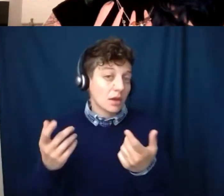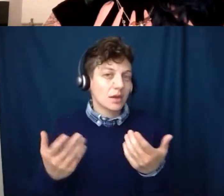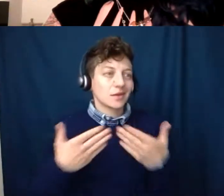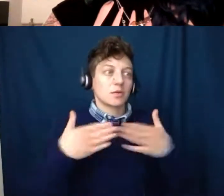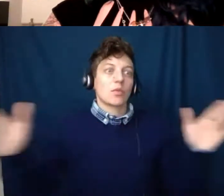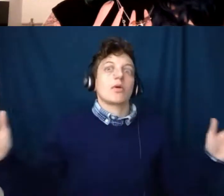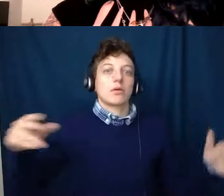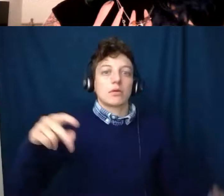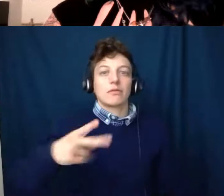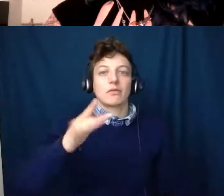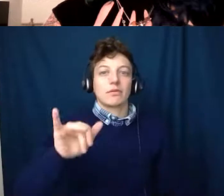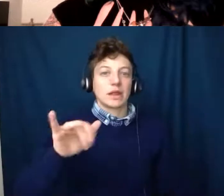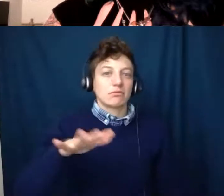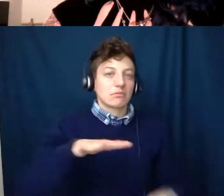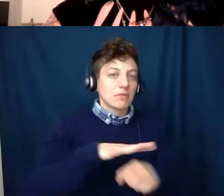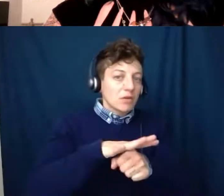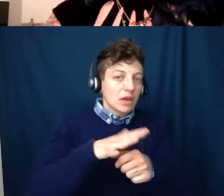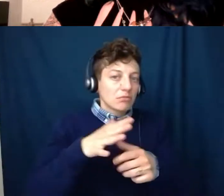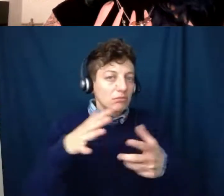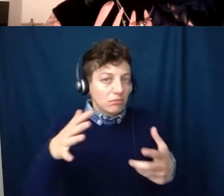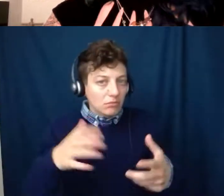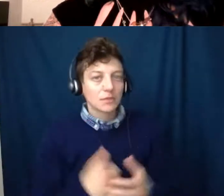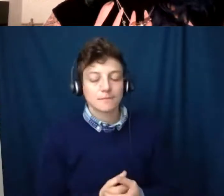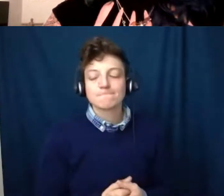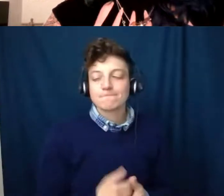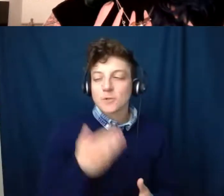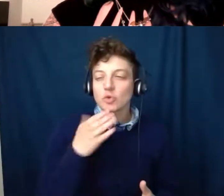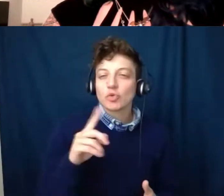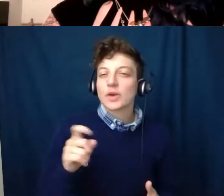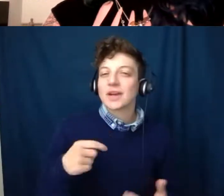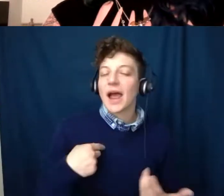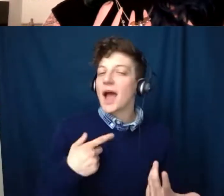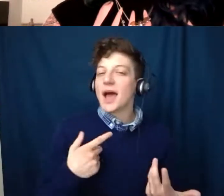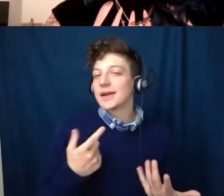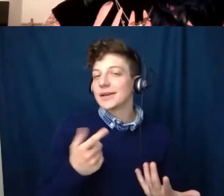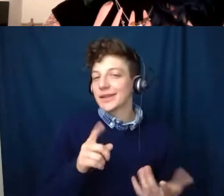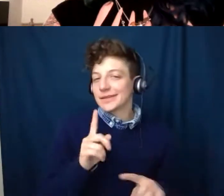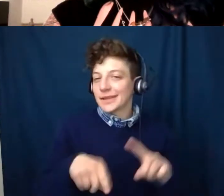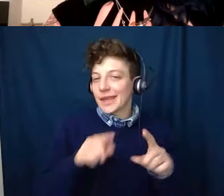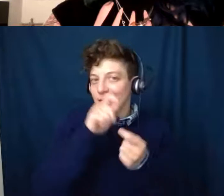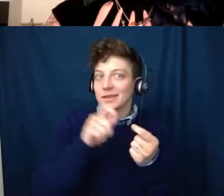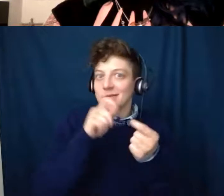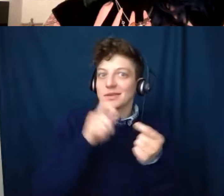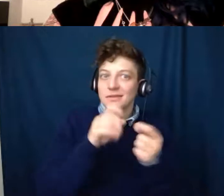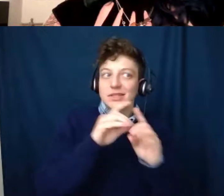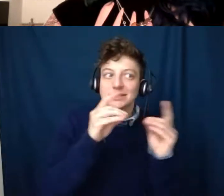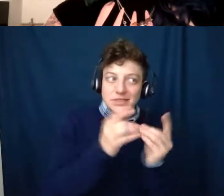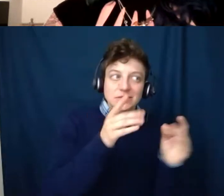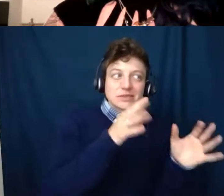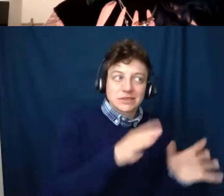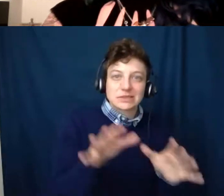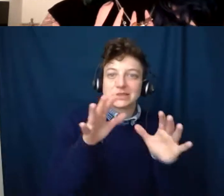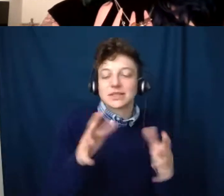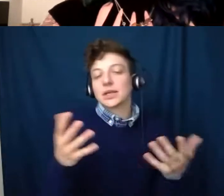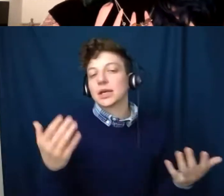Philadelphia region? Yeah, it's a good question. I can't really speak specifically to different districts. I